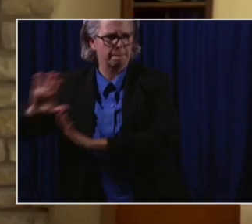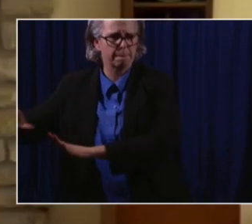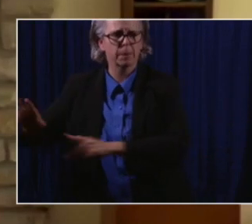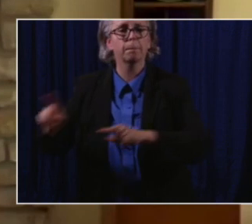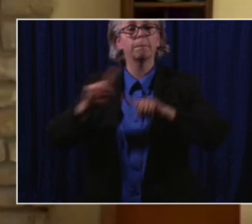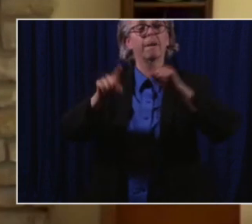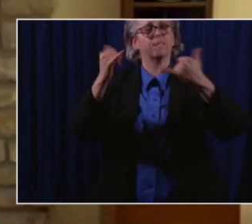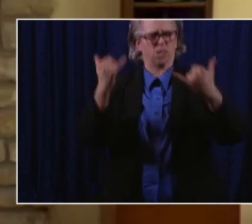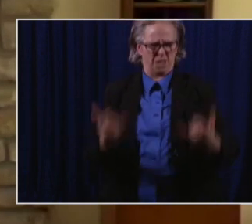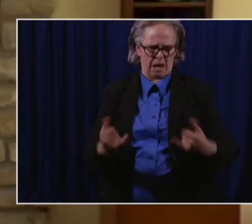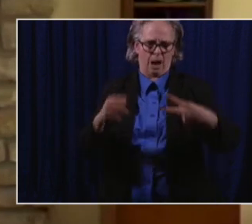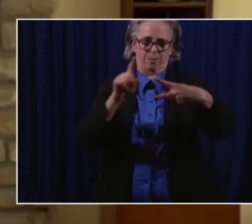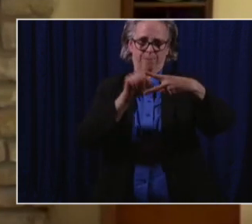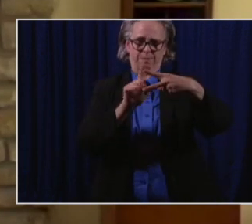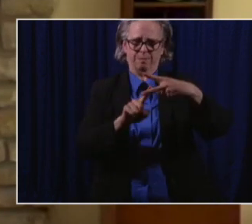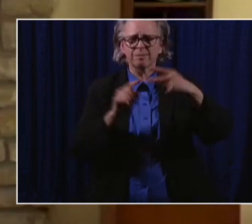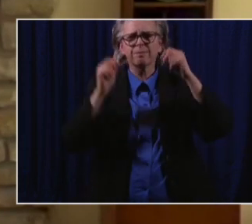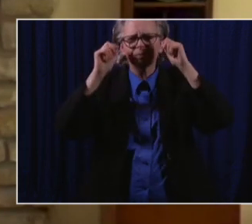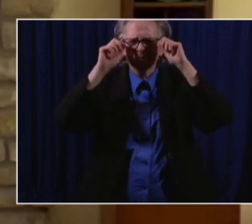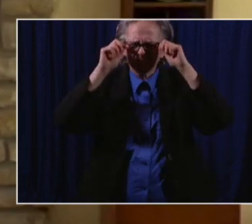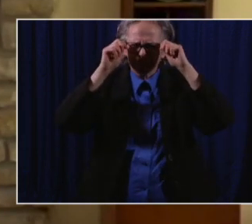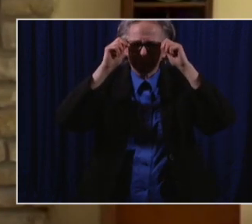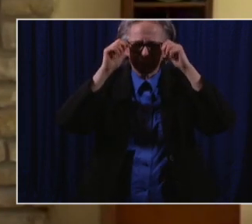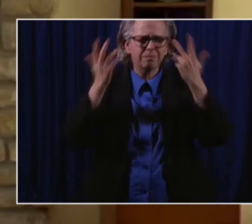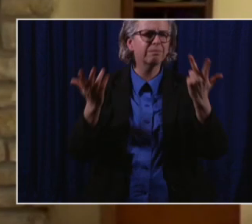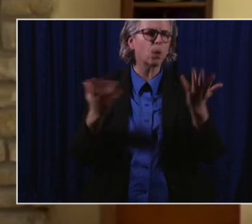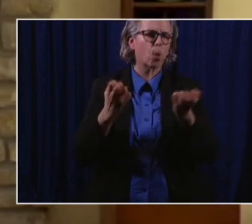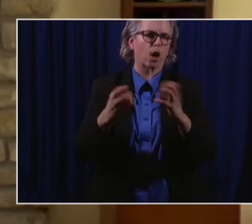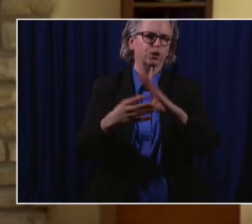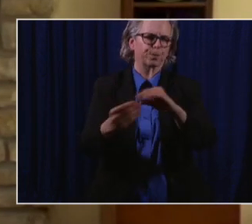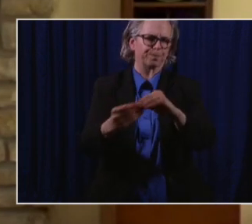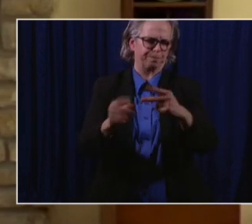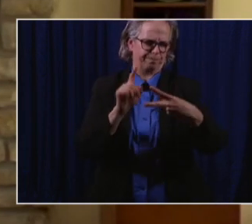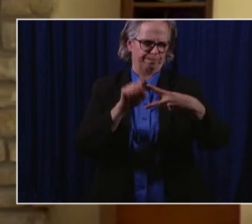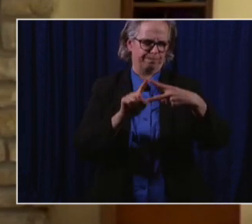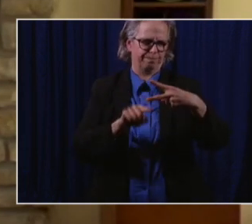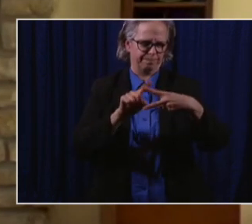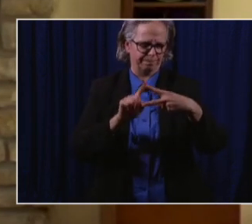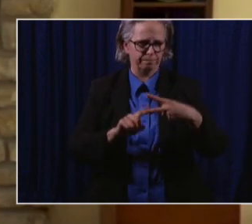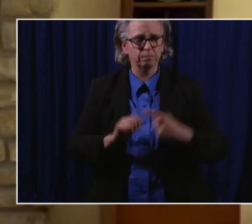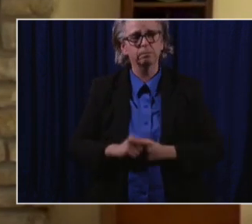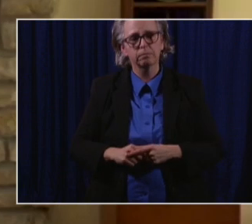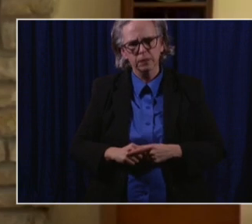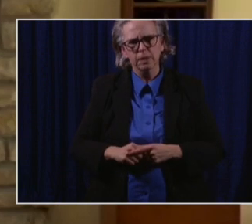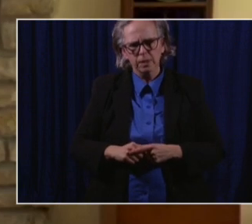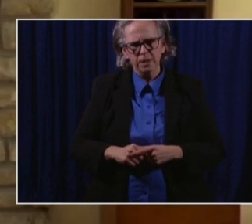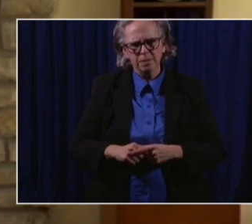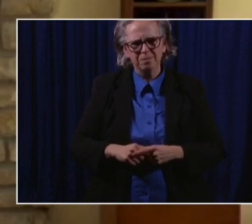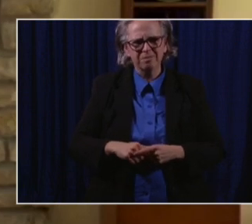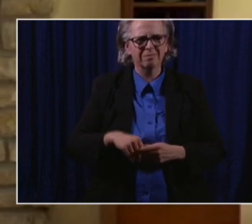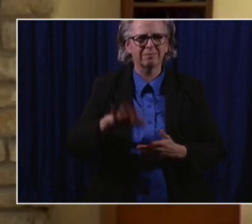through 88 counties as far as the incidents. And those are two really different ways of measuring,